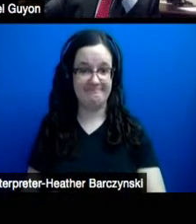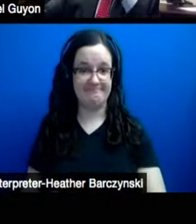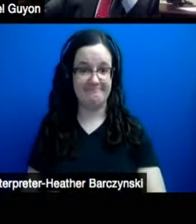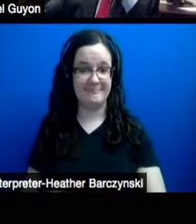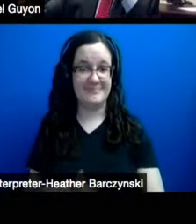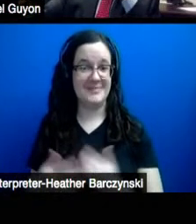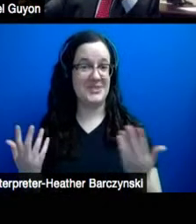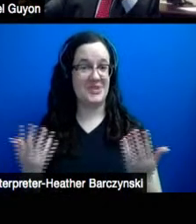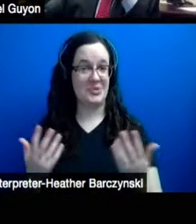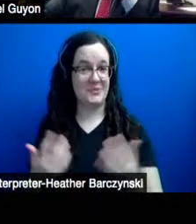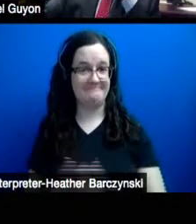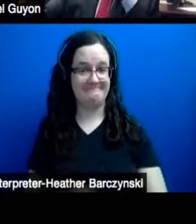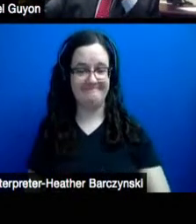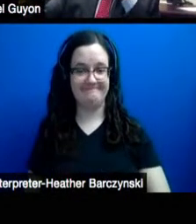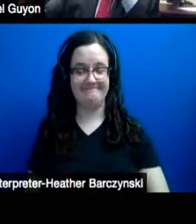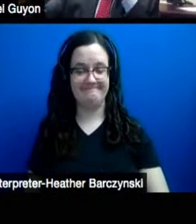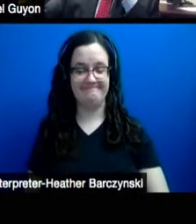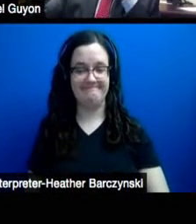So